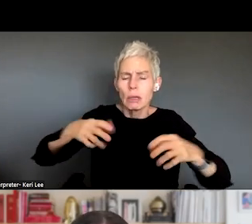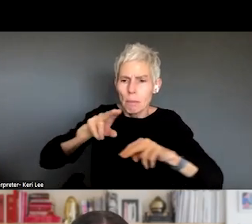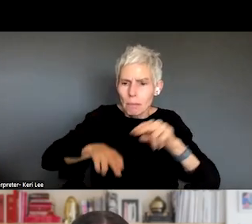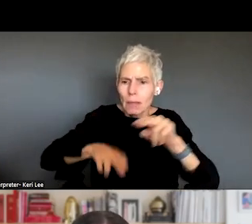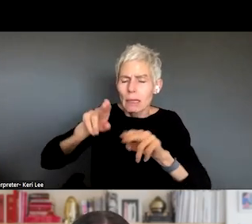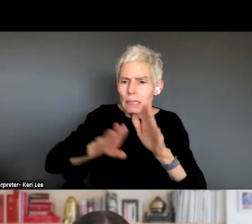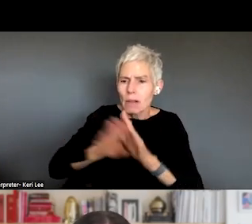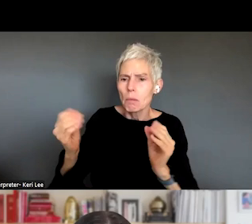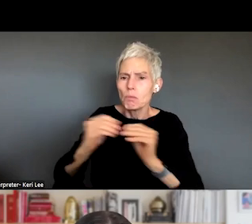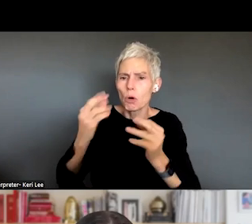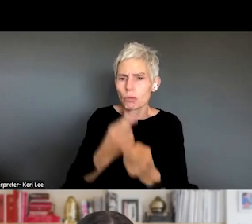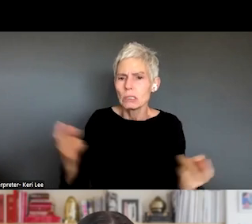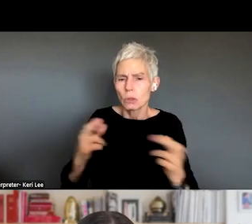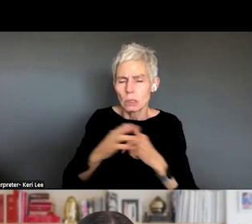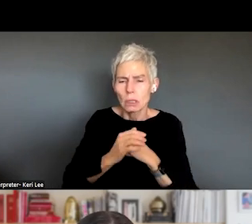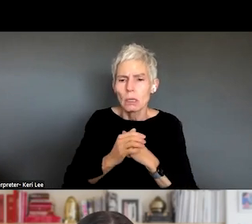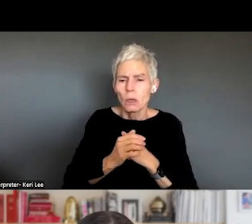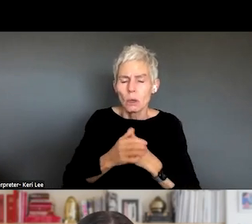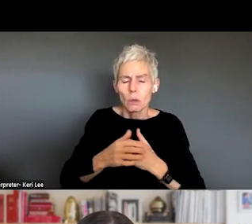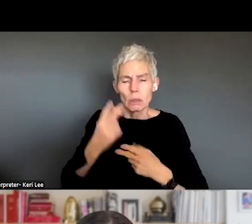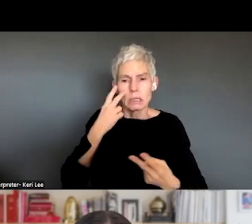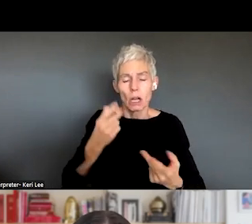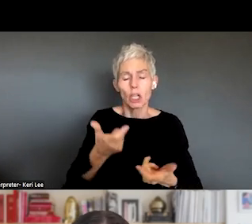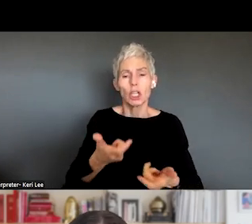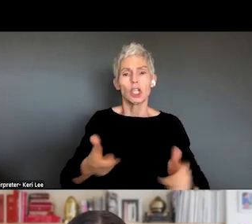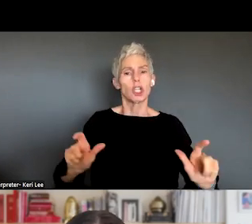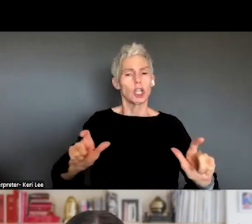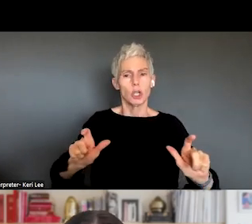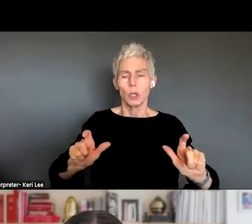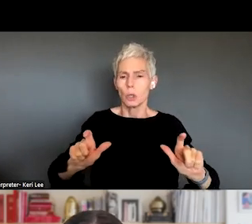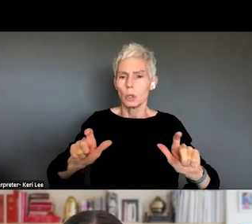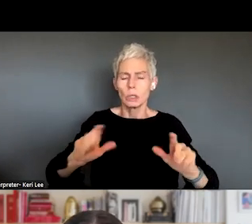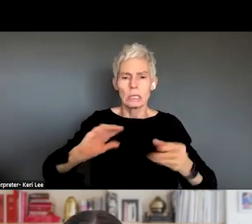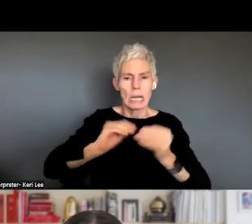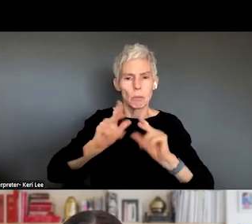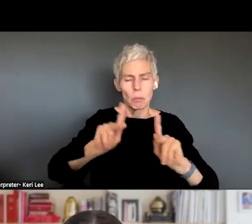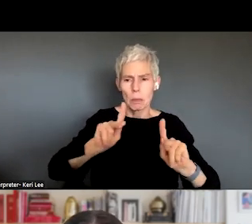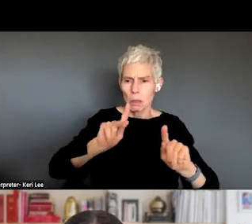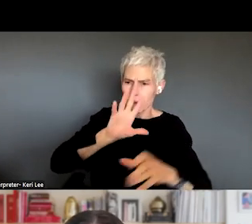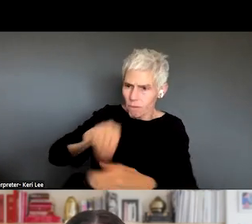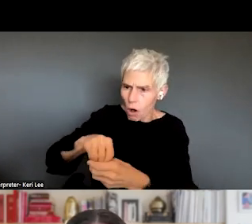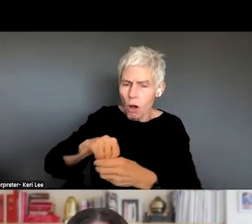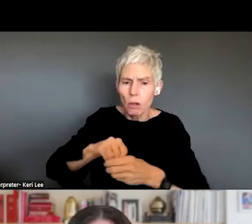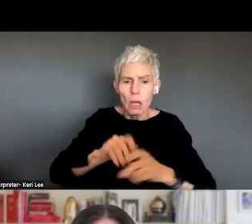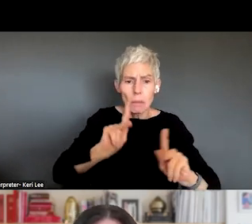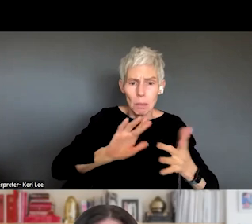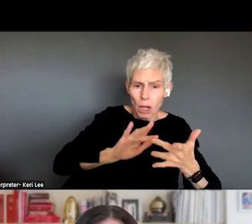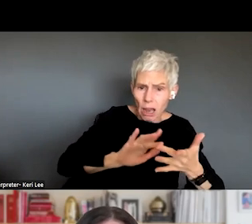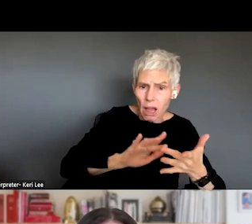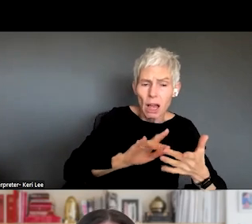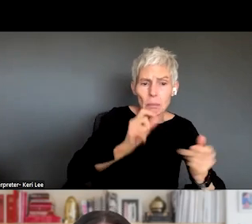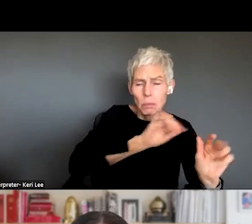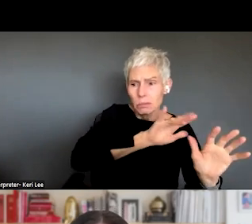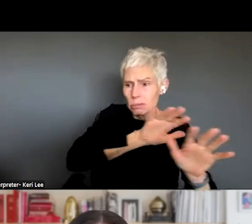resources. So I think we saw a huge turnout, a lot of engagement online, a lot of folks coming down to City